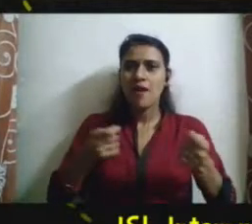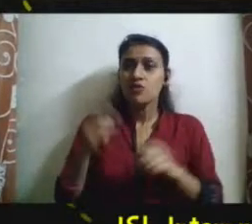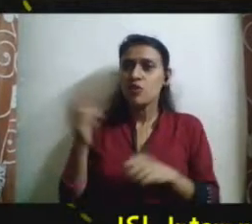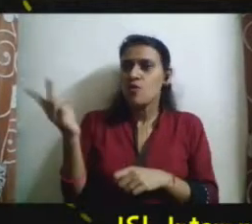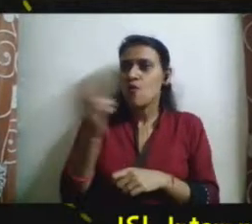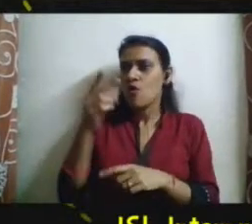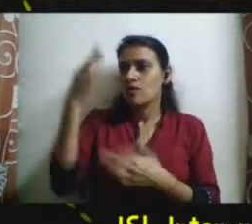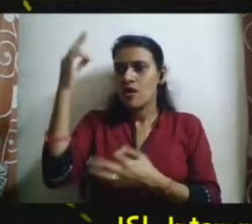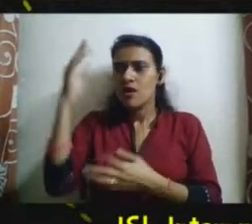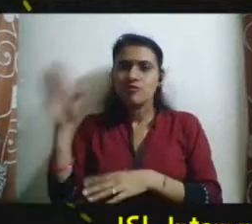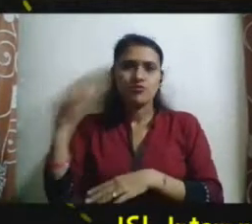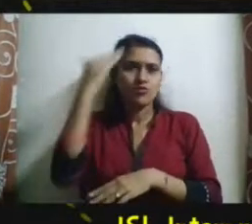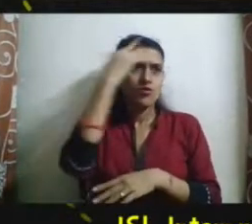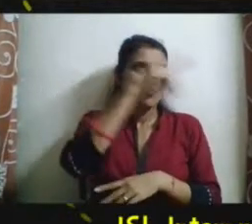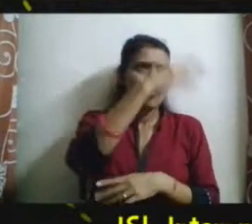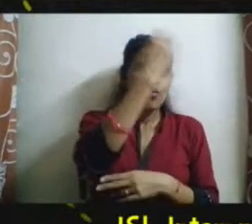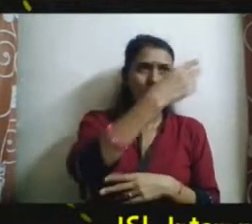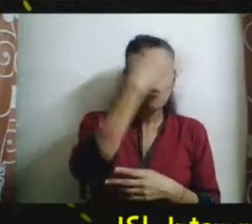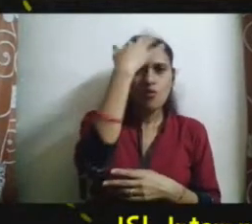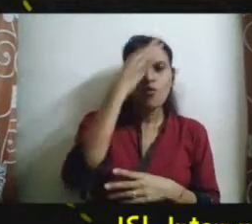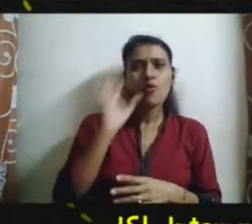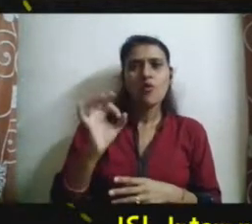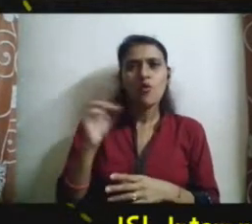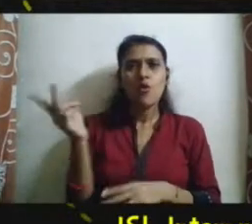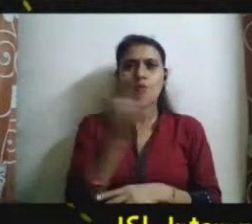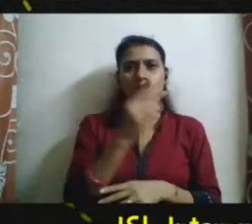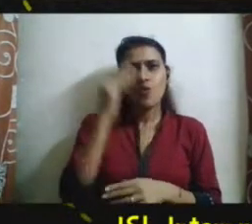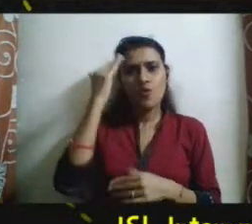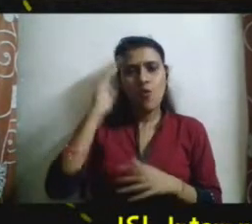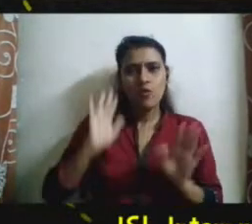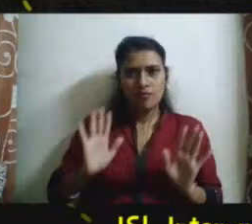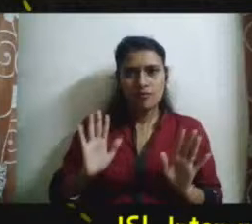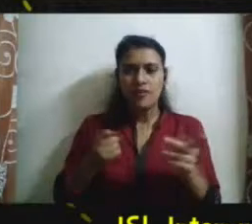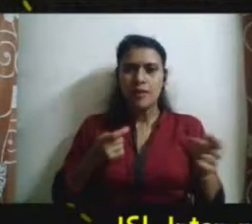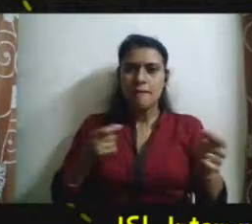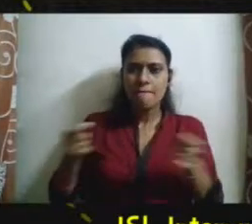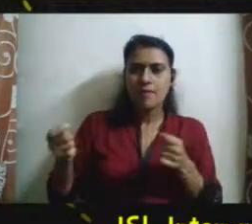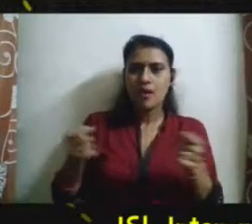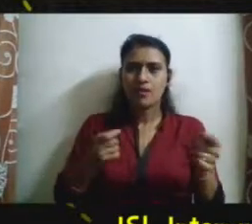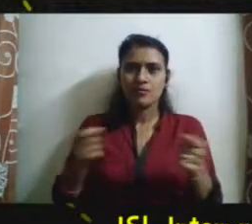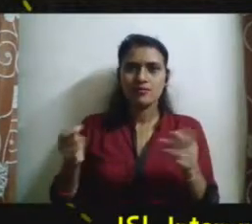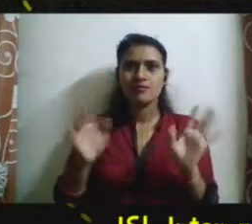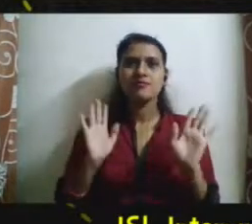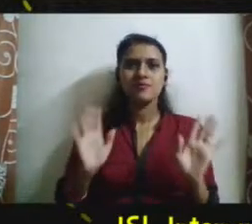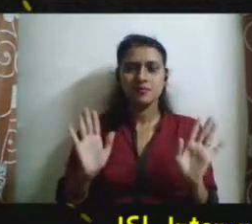well. And she said that she asked this great